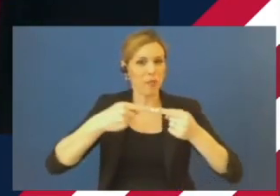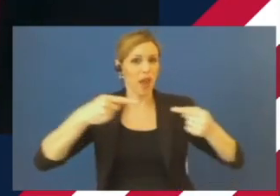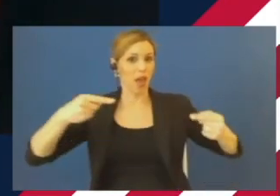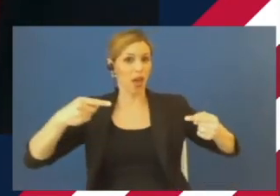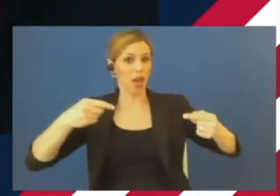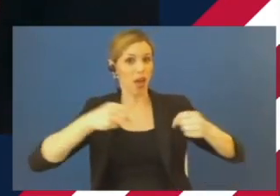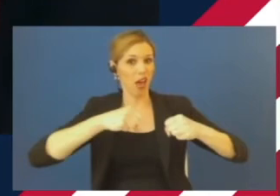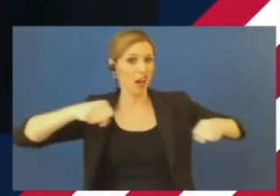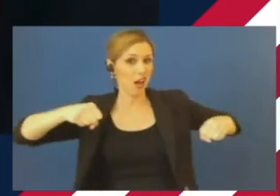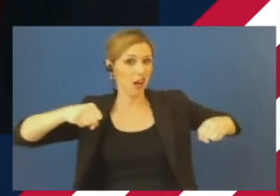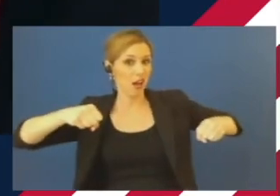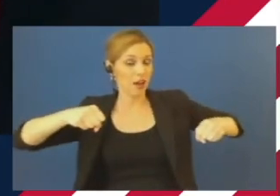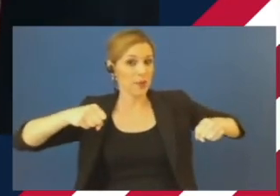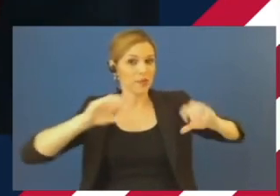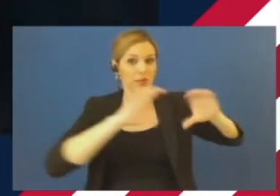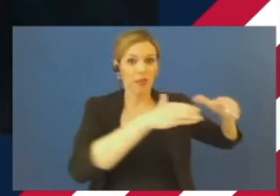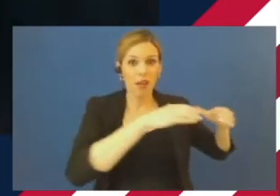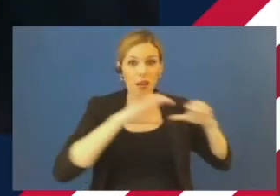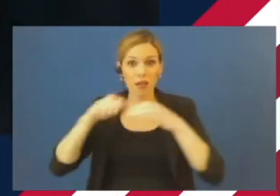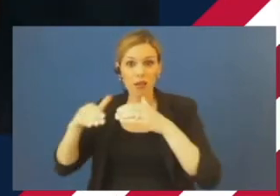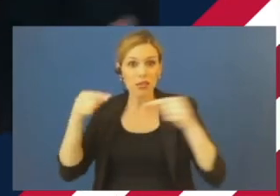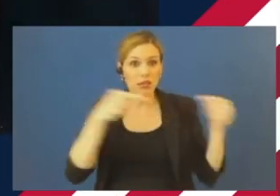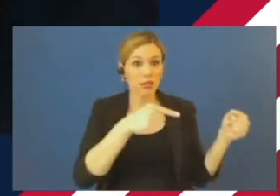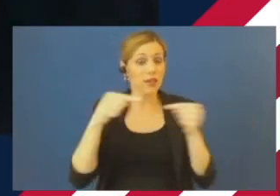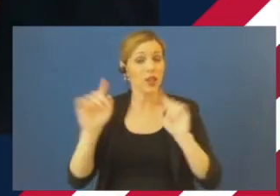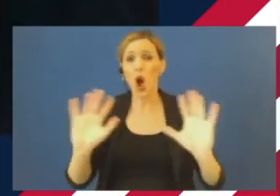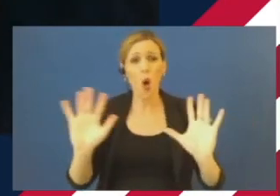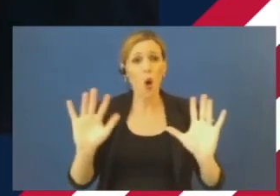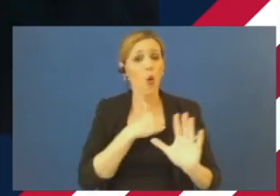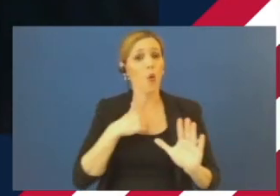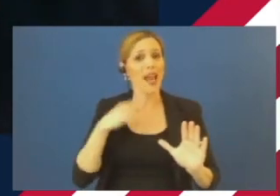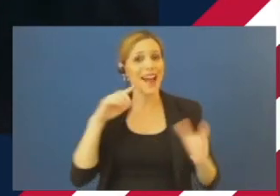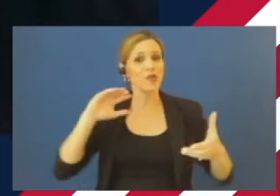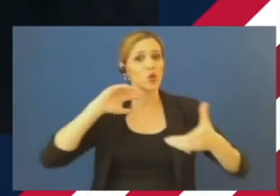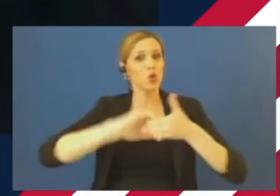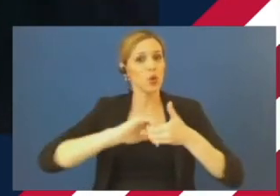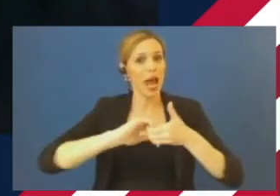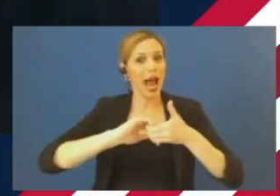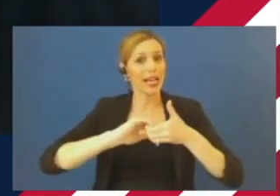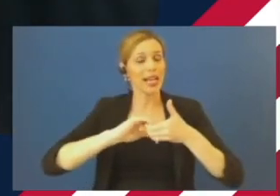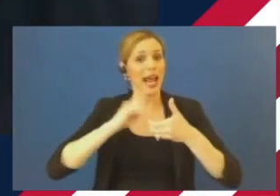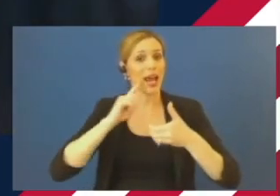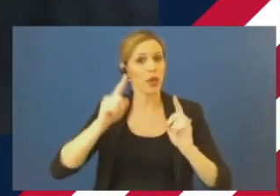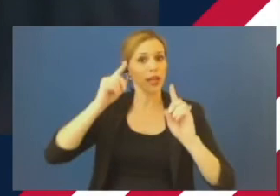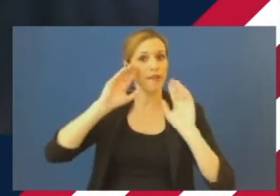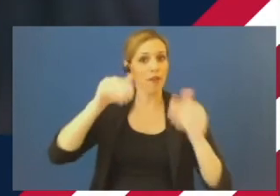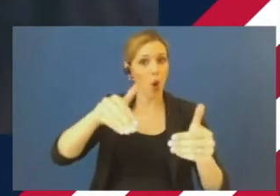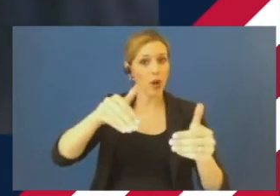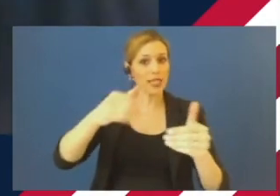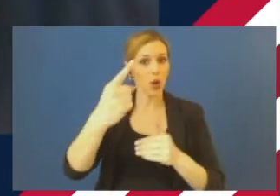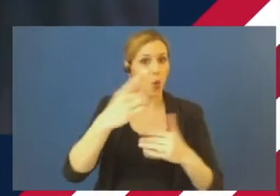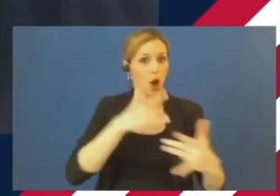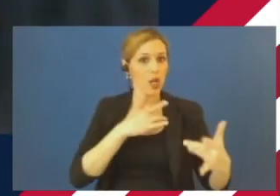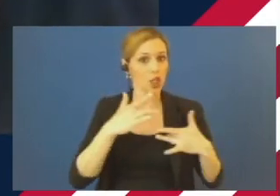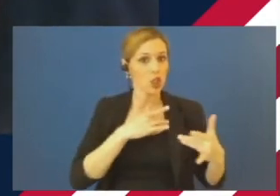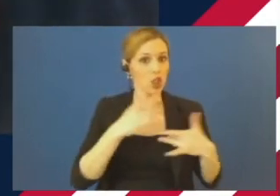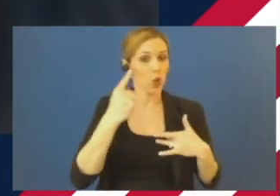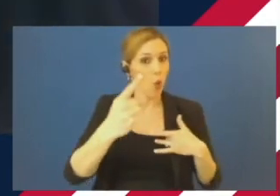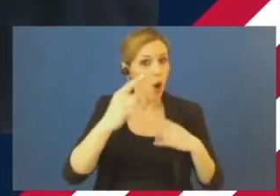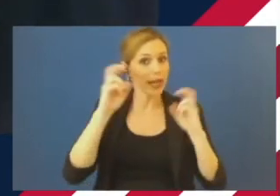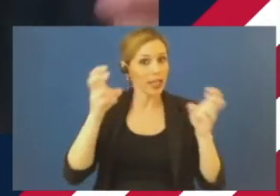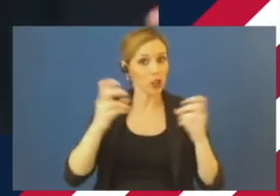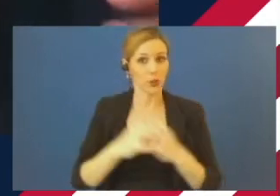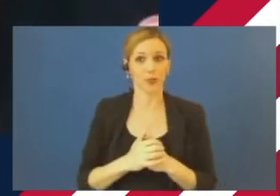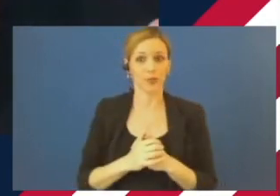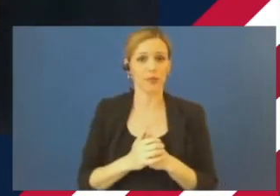concerned about one issue and then we move on. I wish, as a matter of fact, that if somebody was running for president, that they would